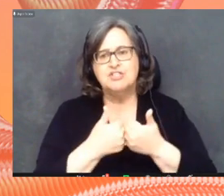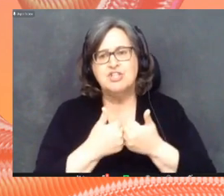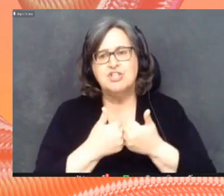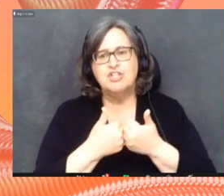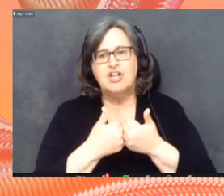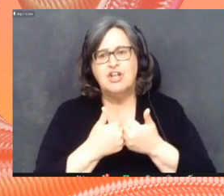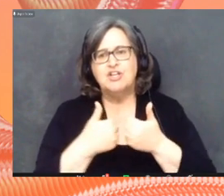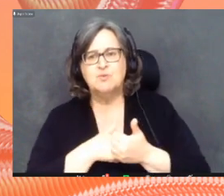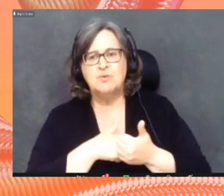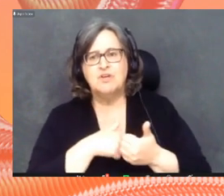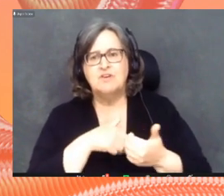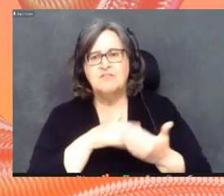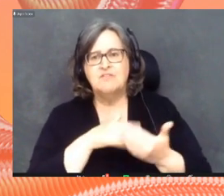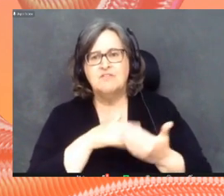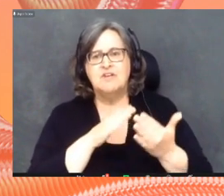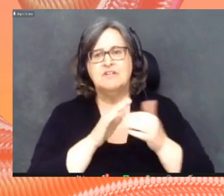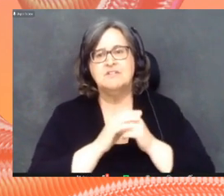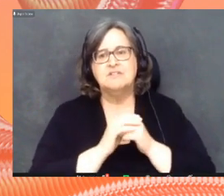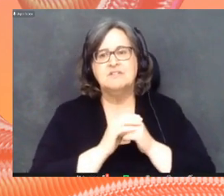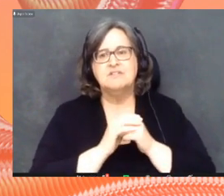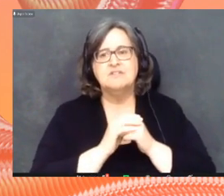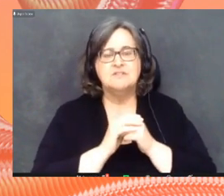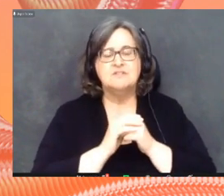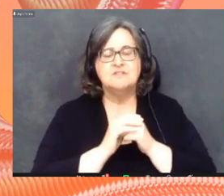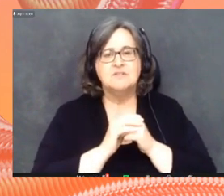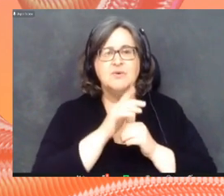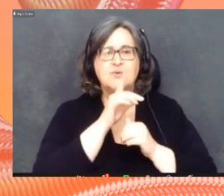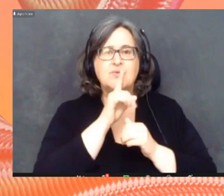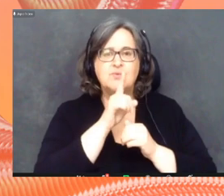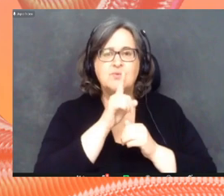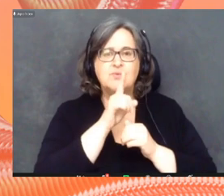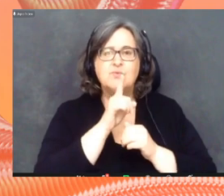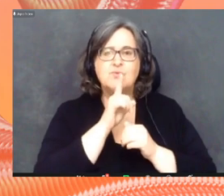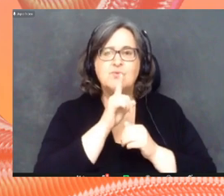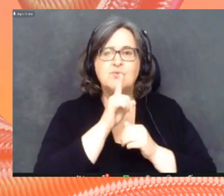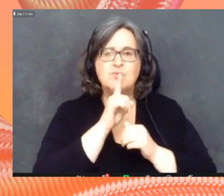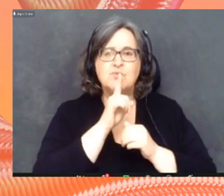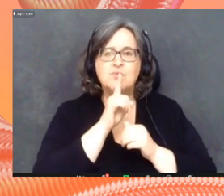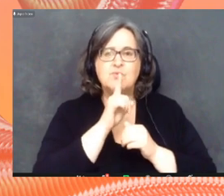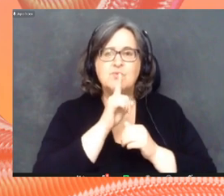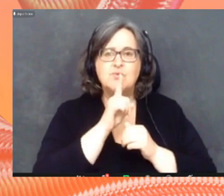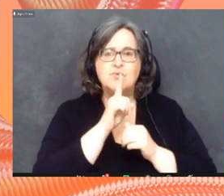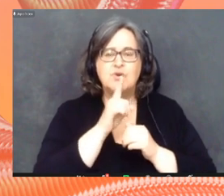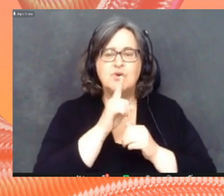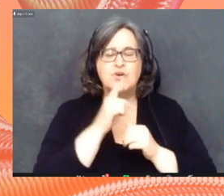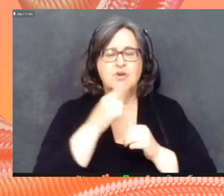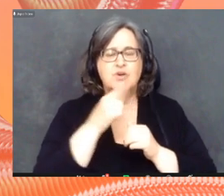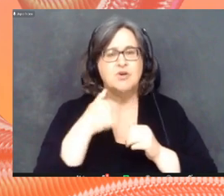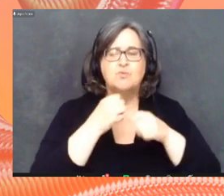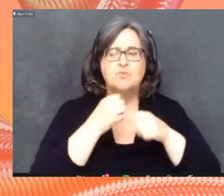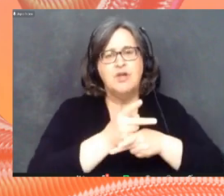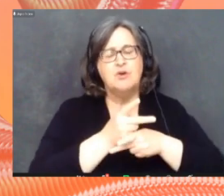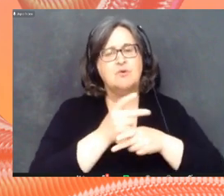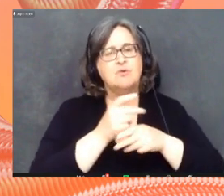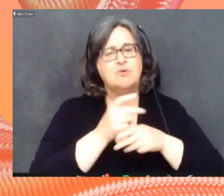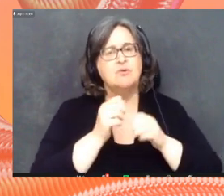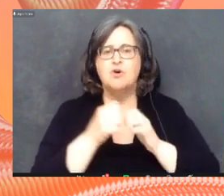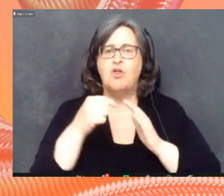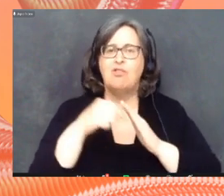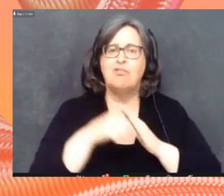and yeah, all of the things that are really, that we need to hold with a lot of care and a lot of thorough,